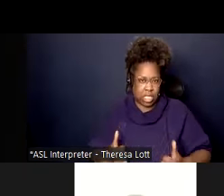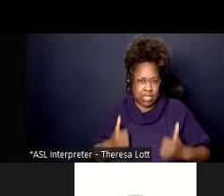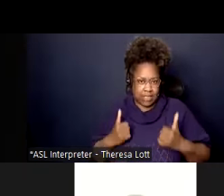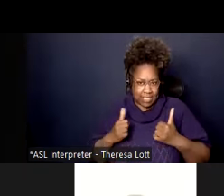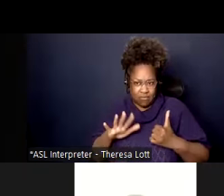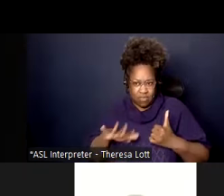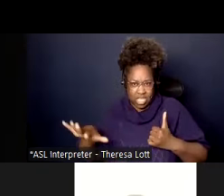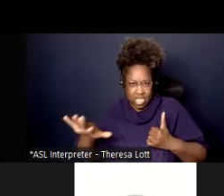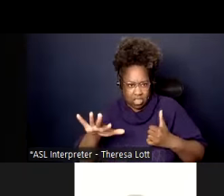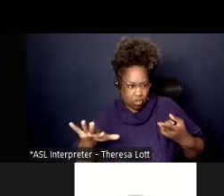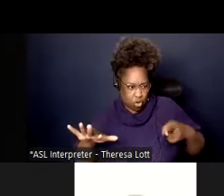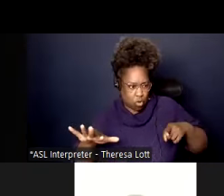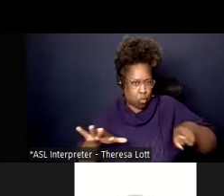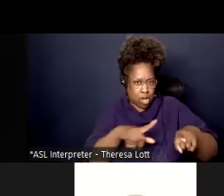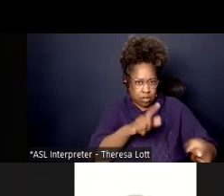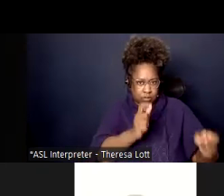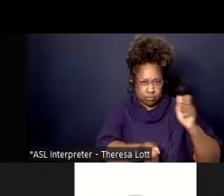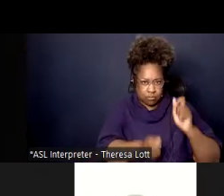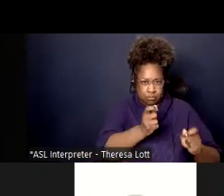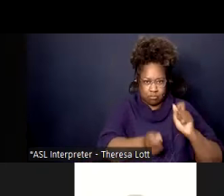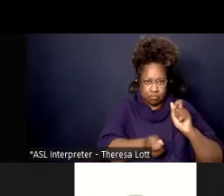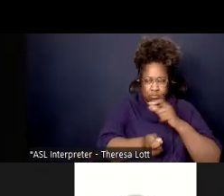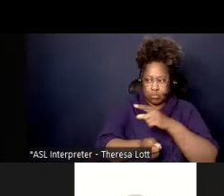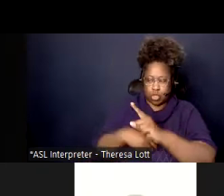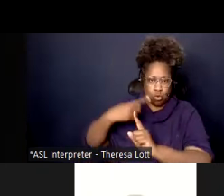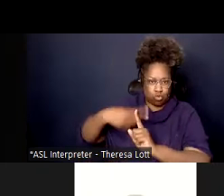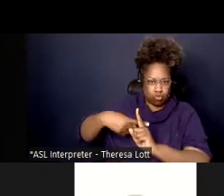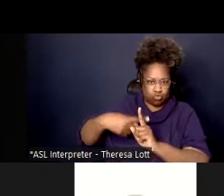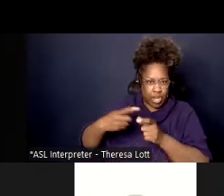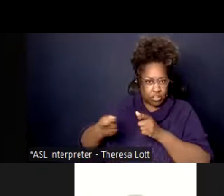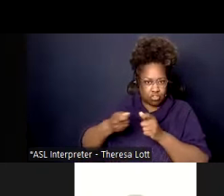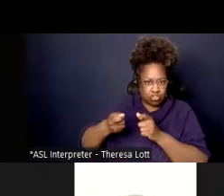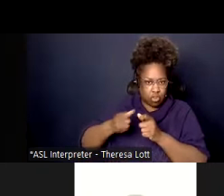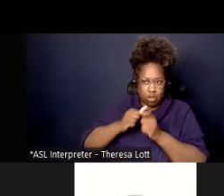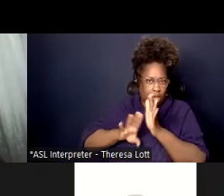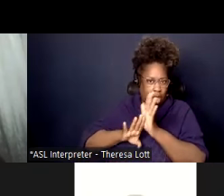rent control is as strong as possible and being enforced,